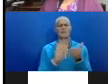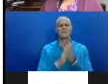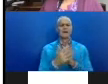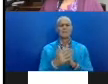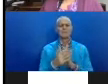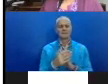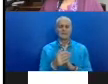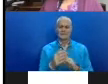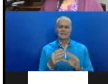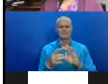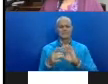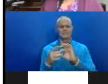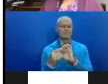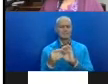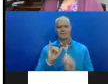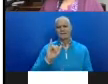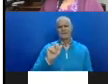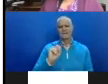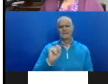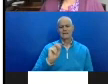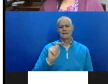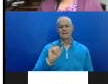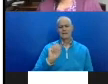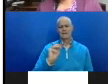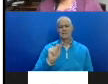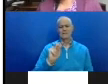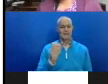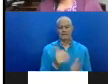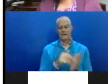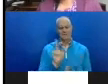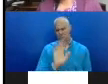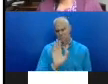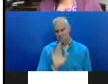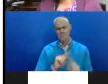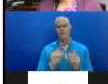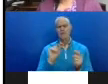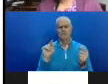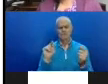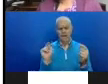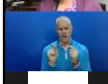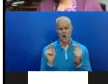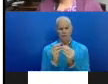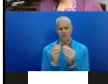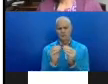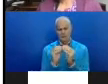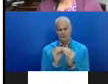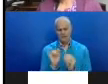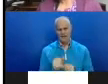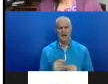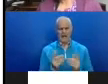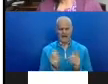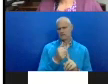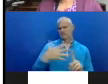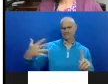just it's repairing the harm that was done. So there's lots more I could say about all those slides, but I do